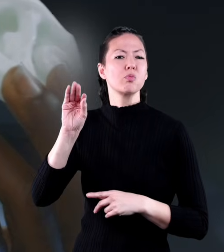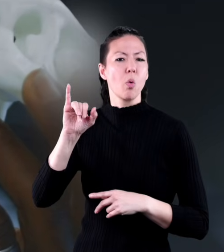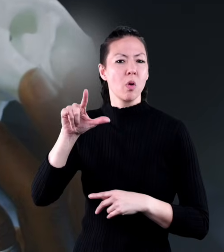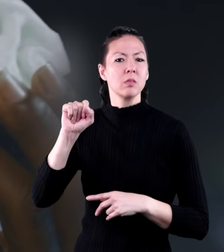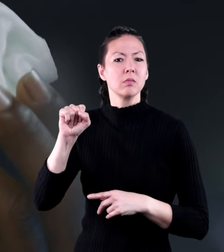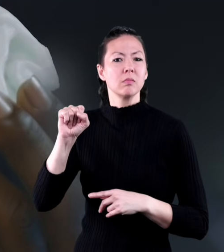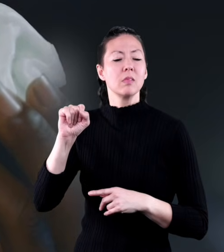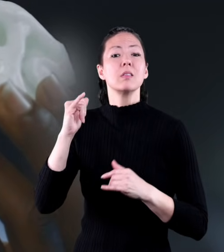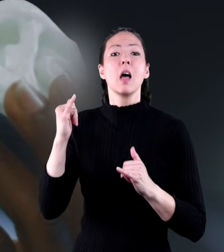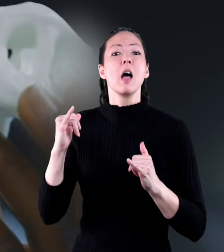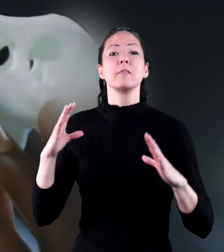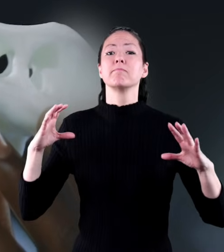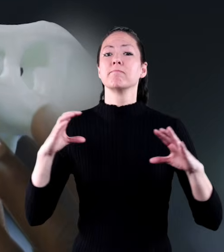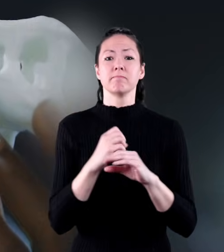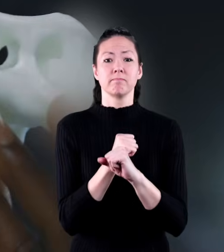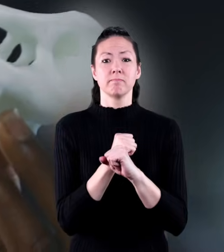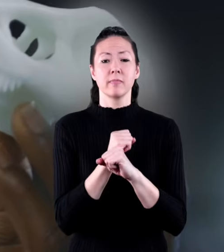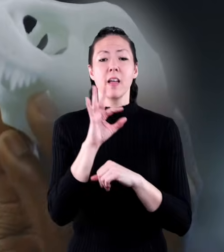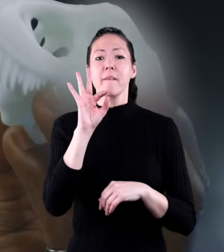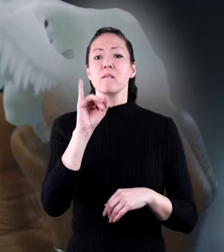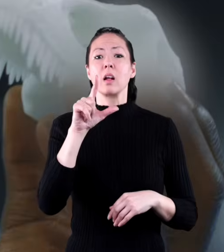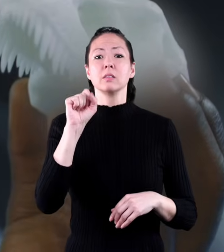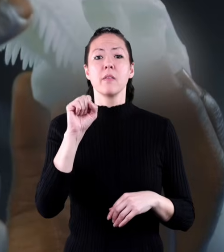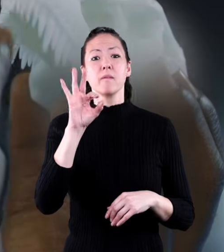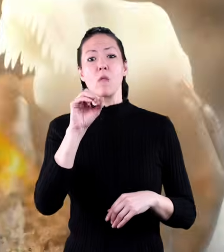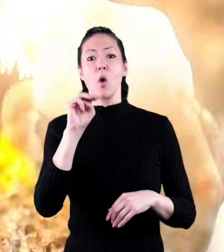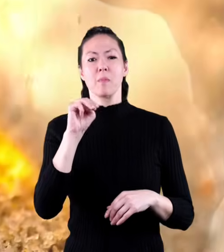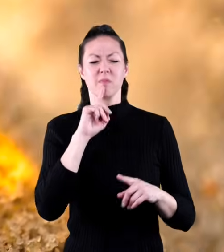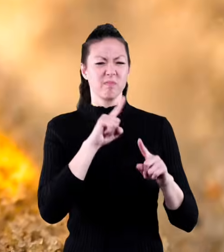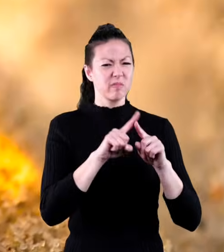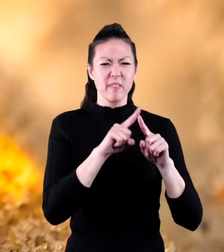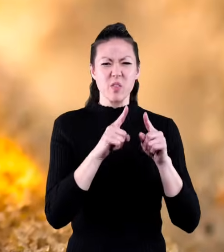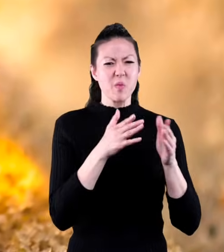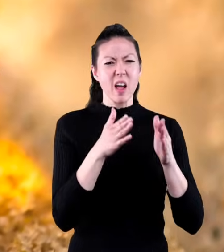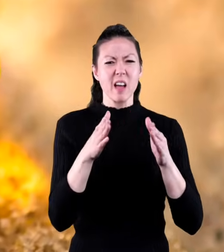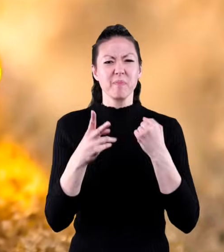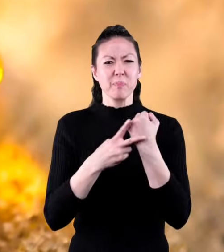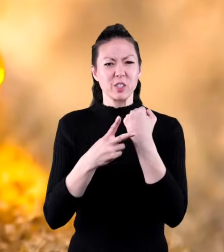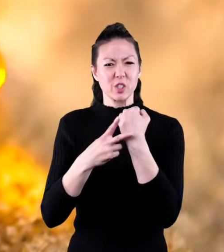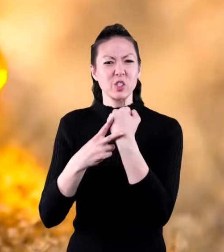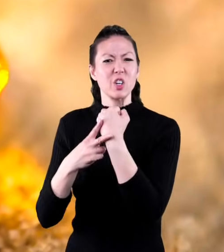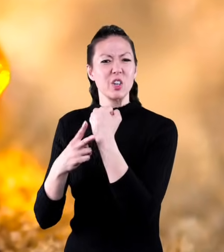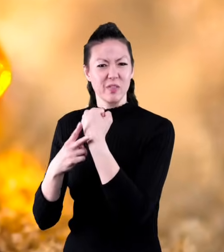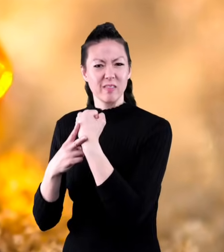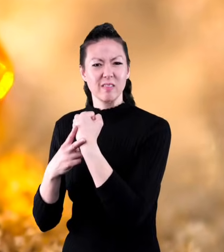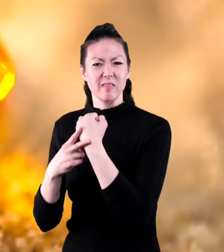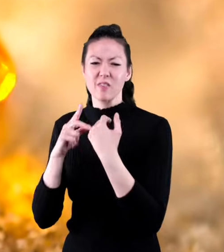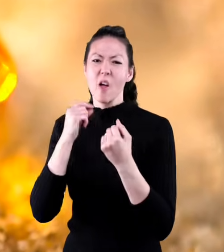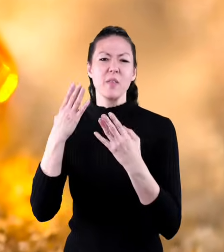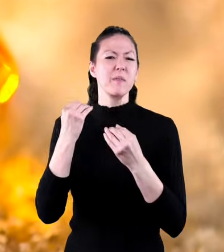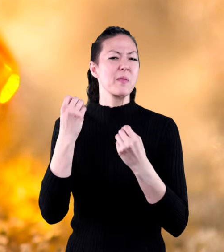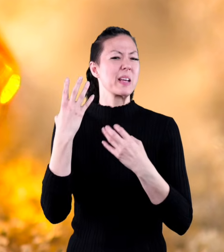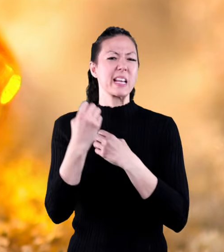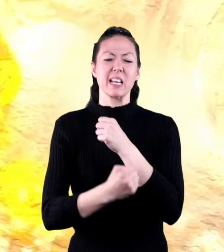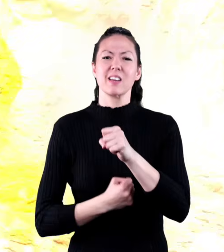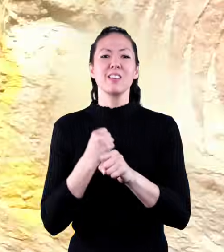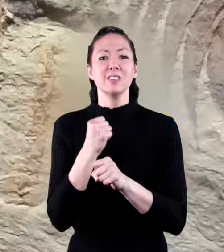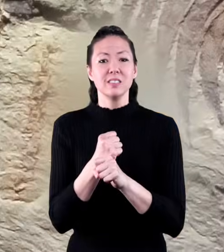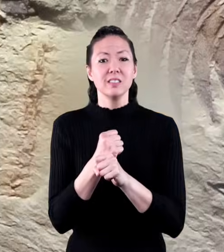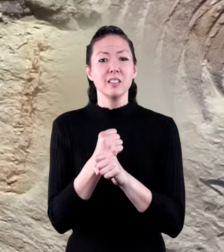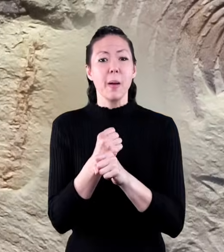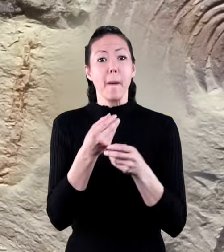To sum up, fossils are formed in a bunch of ways, but the most common is when, over many, many years,